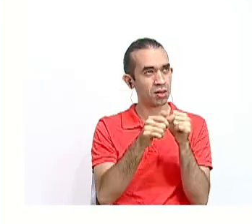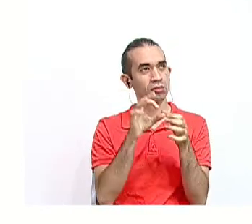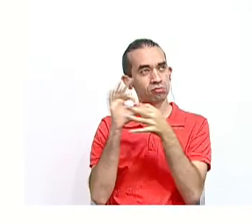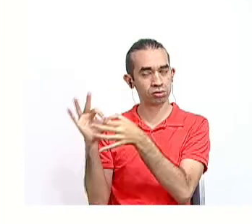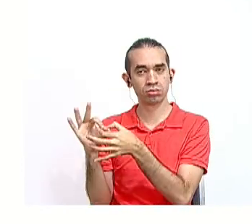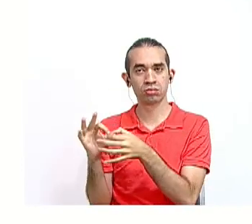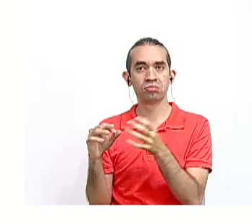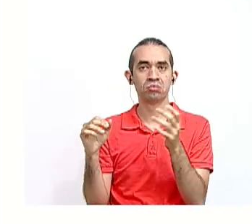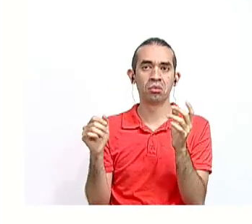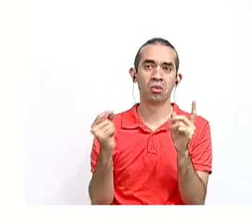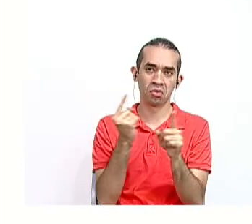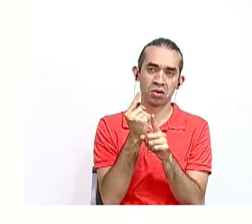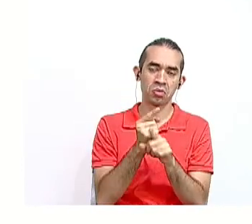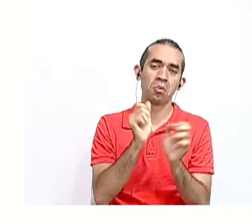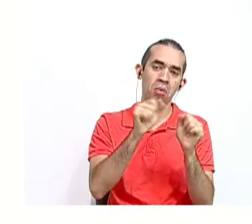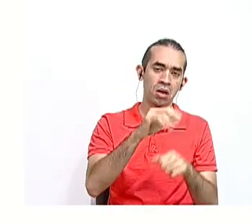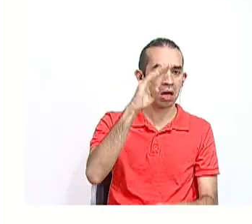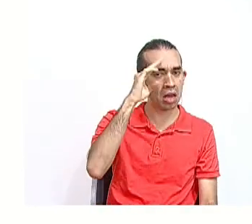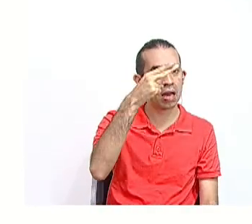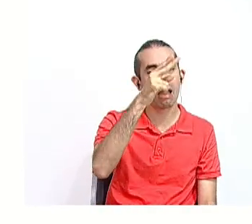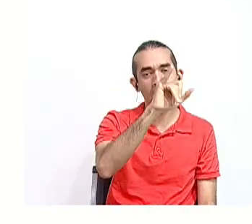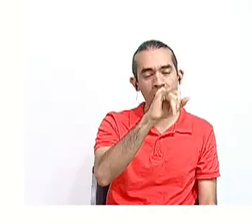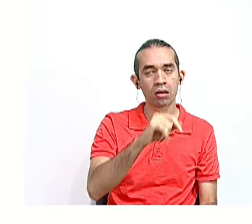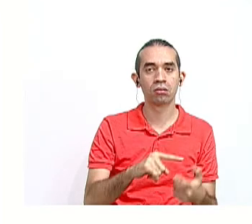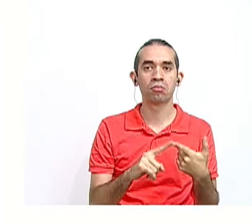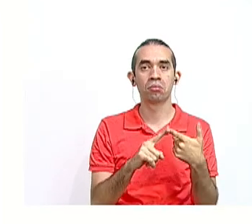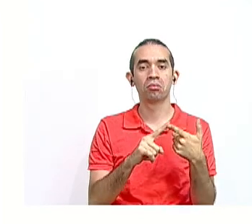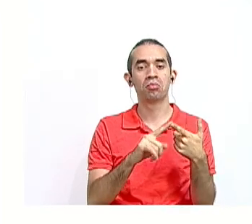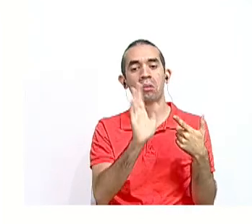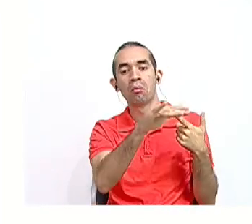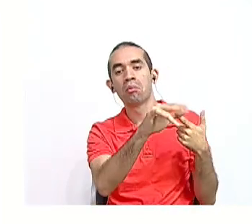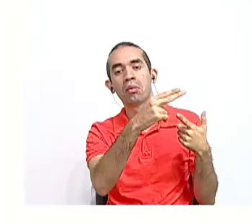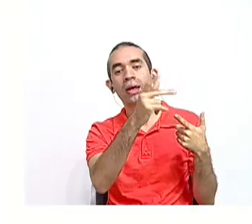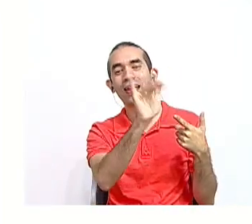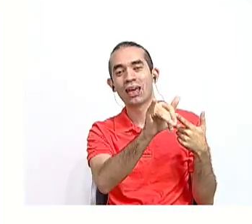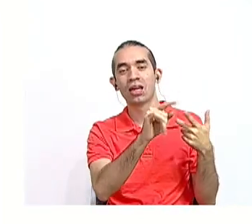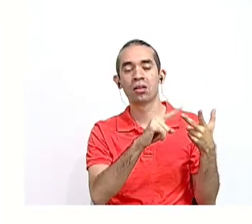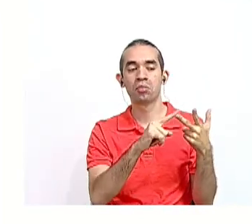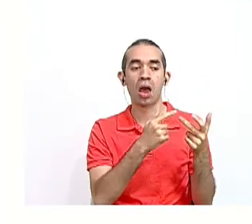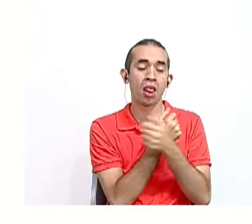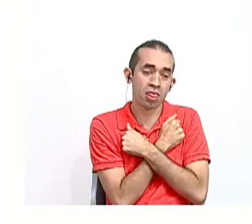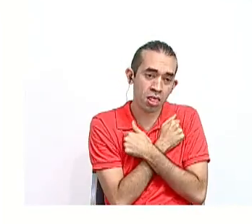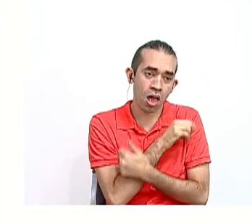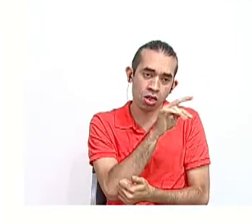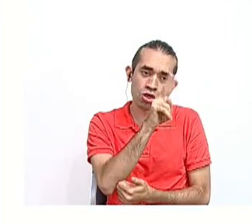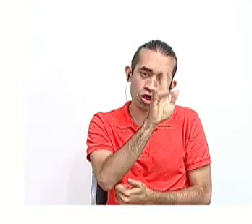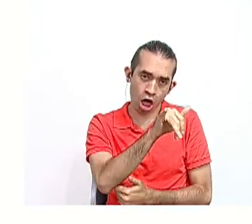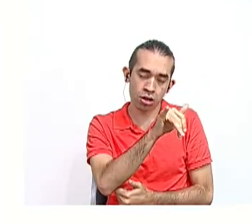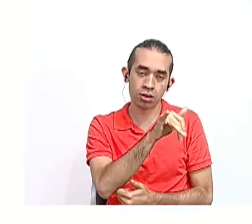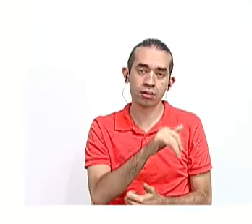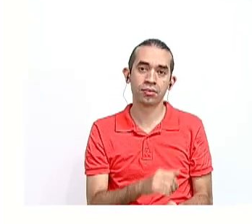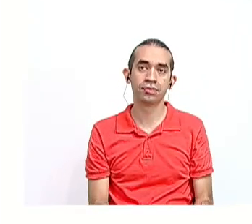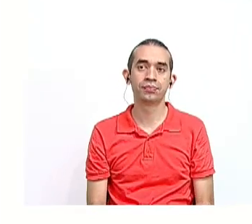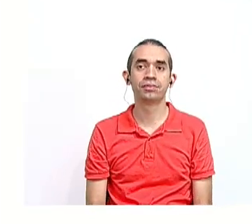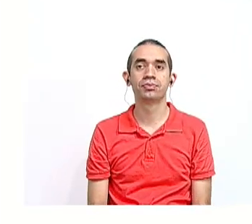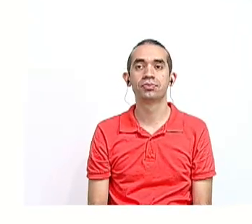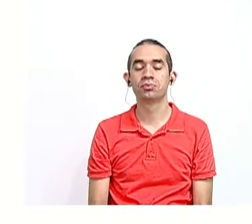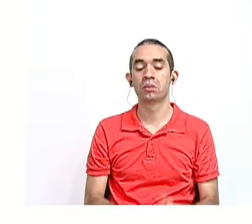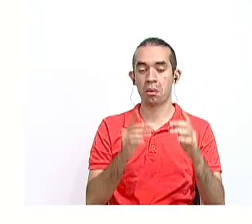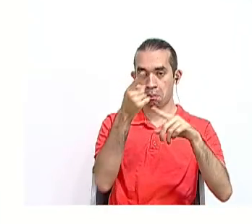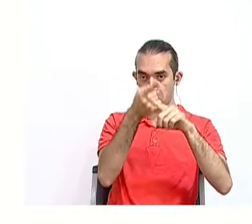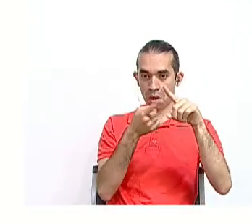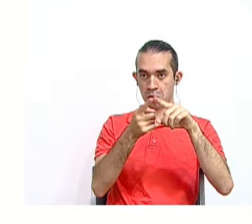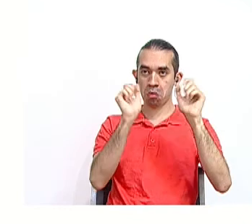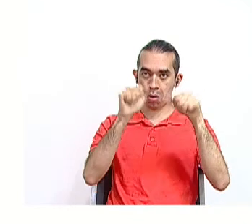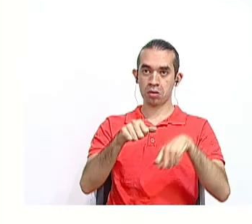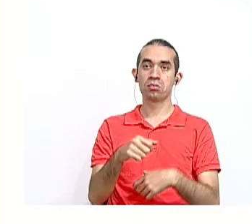You're right. We have hi, hey, and dear Tony. We also have in the middle,